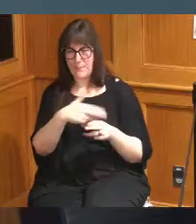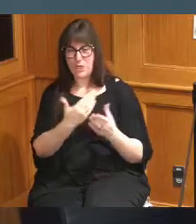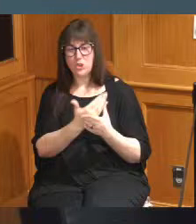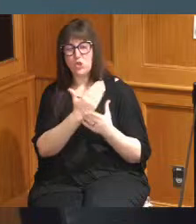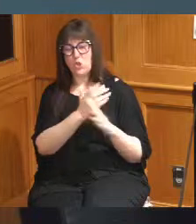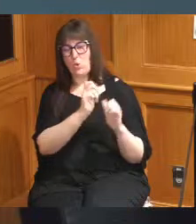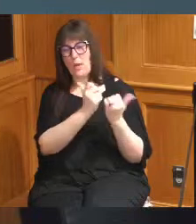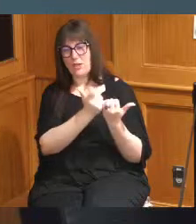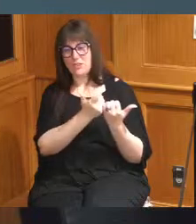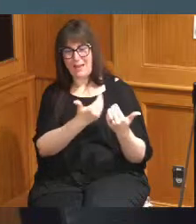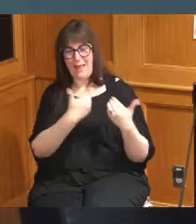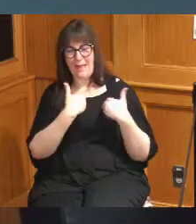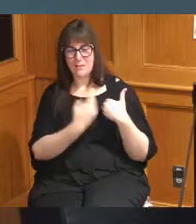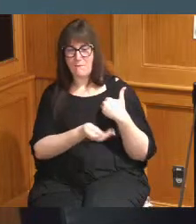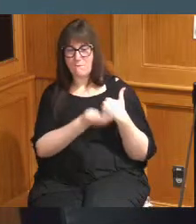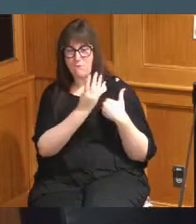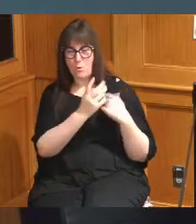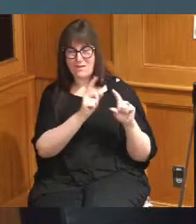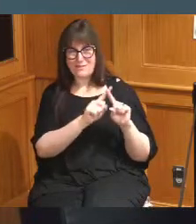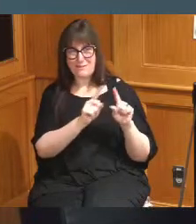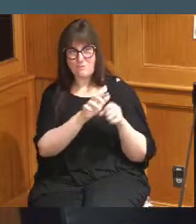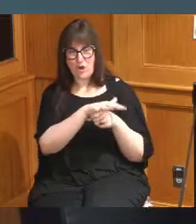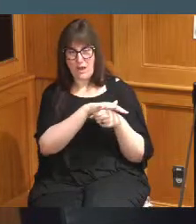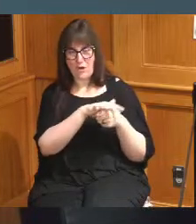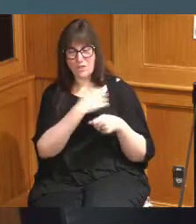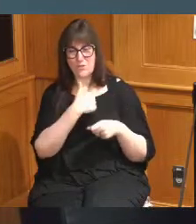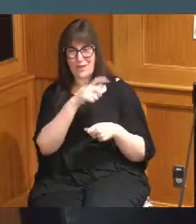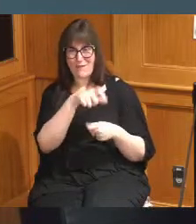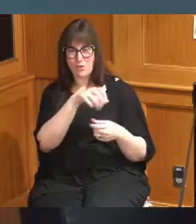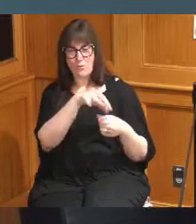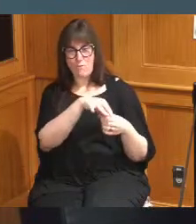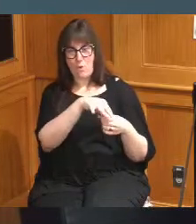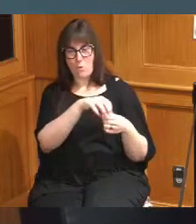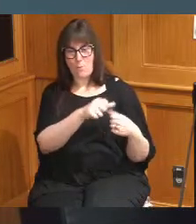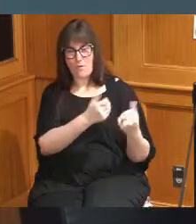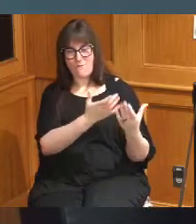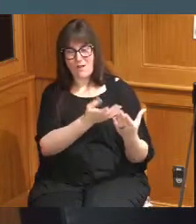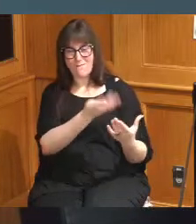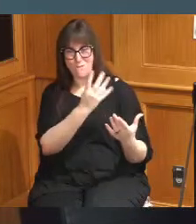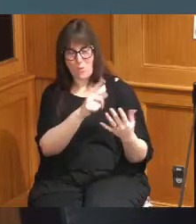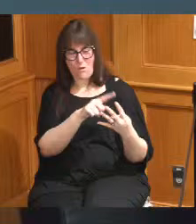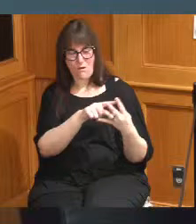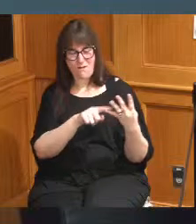agency, and it has 4 different areas we have to vote on. They're providing 4